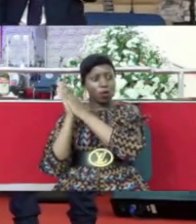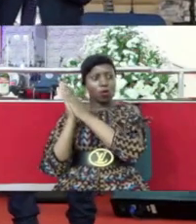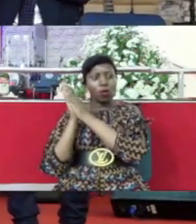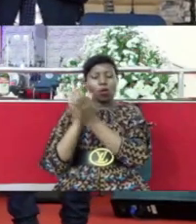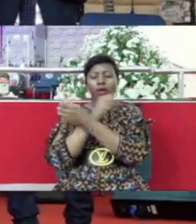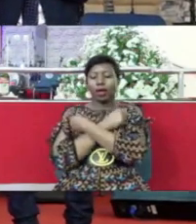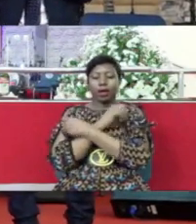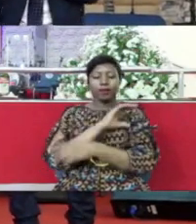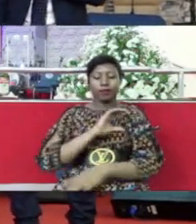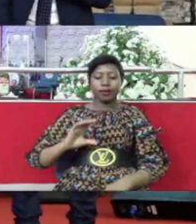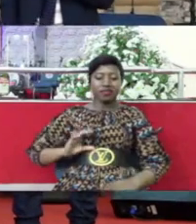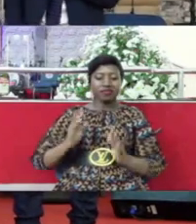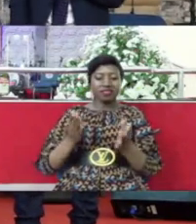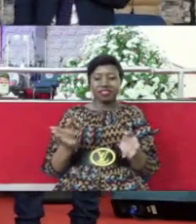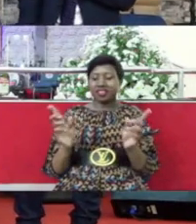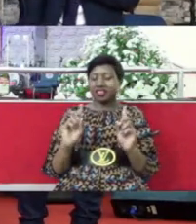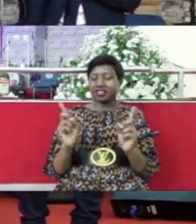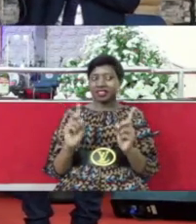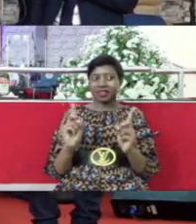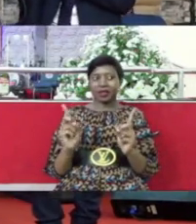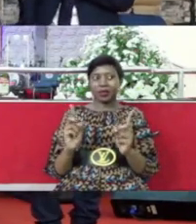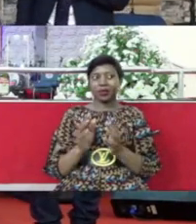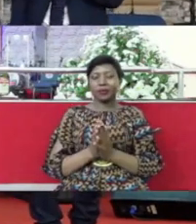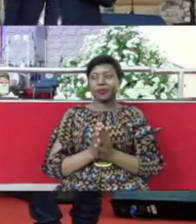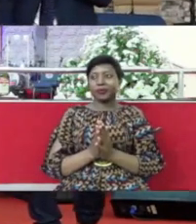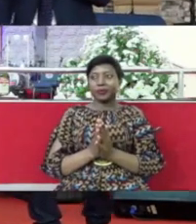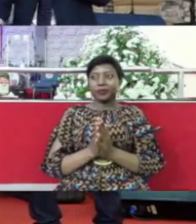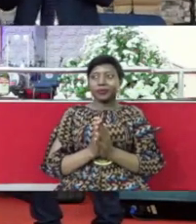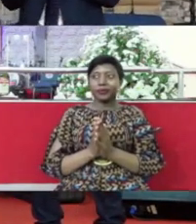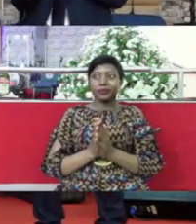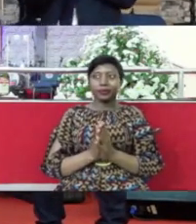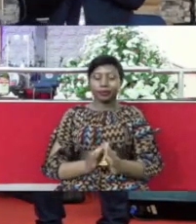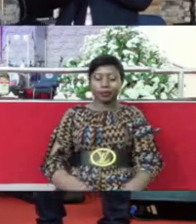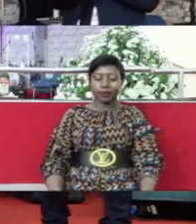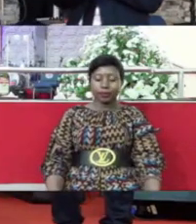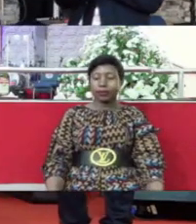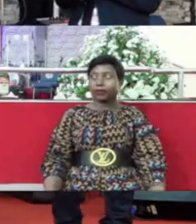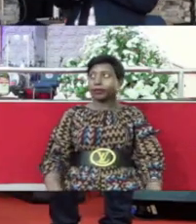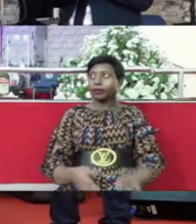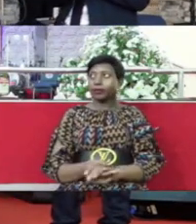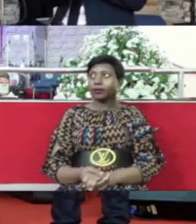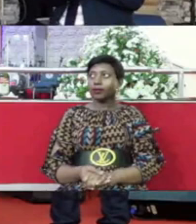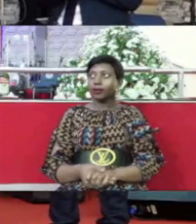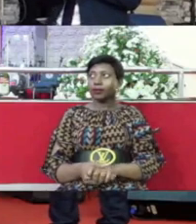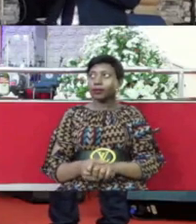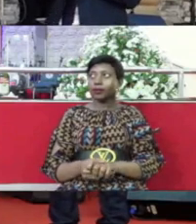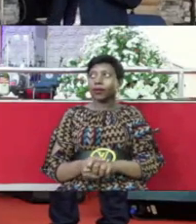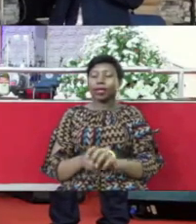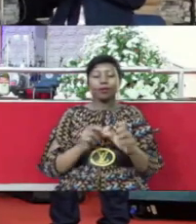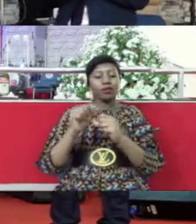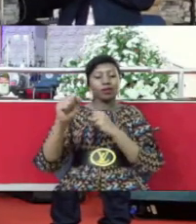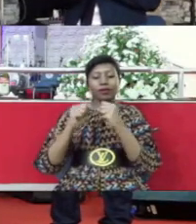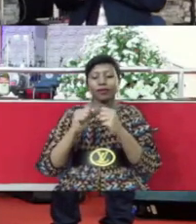Wakristo. Especially Christians that would not circumcise their girls. Wale ambao hawakuwa wanatahirisha wasichana wao. The battle started long. Vita